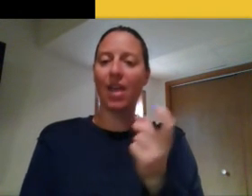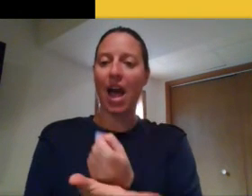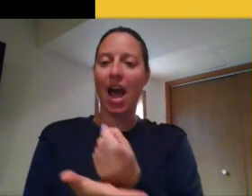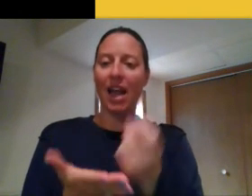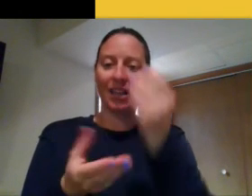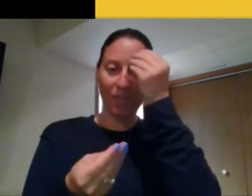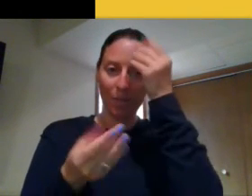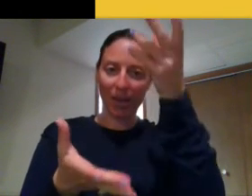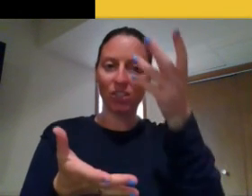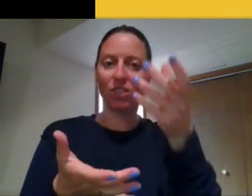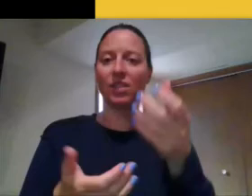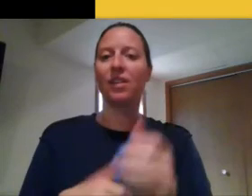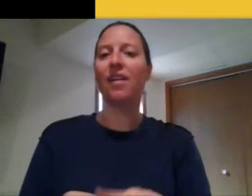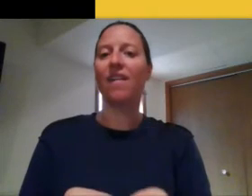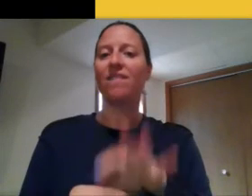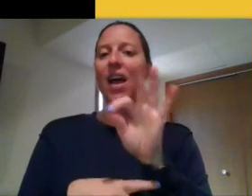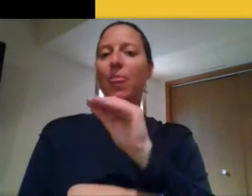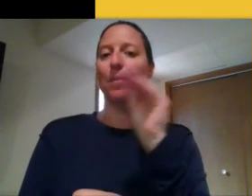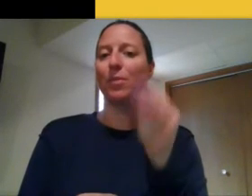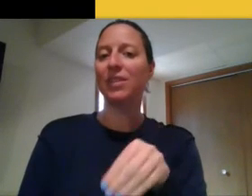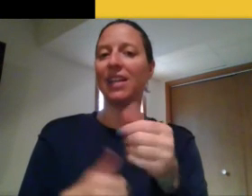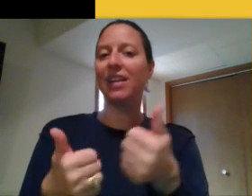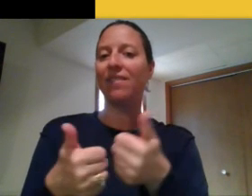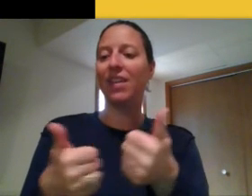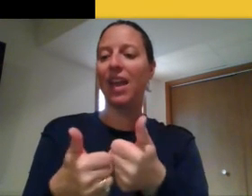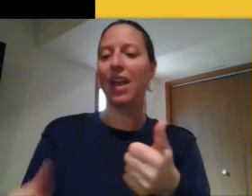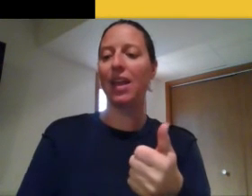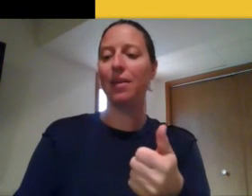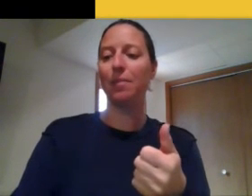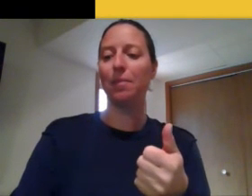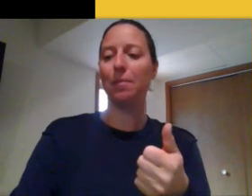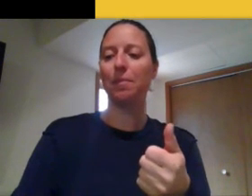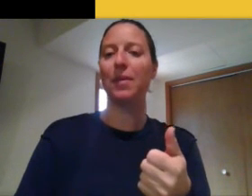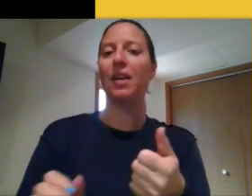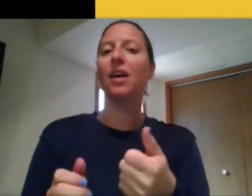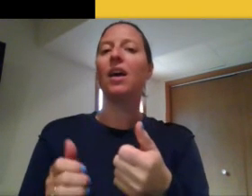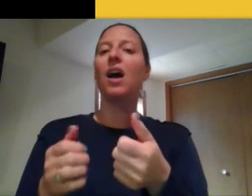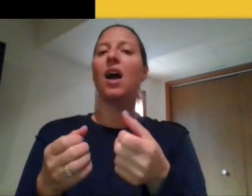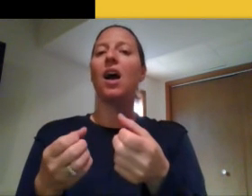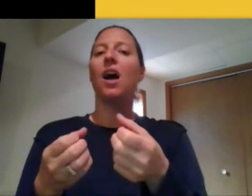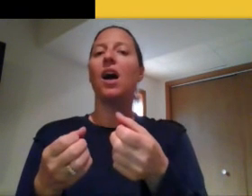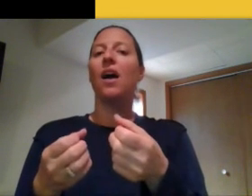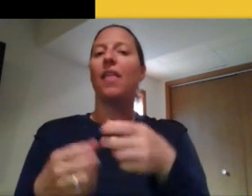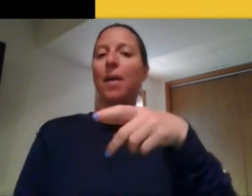scored more than 3 goals. And the summary?